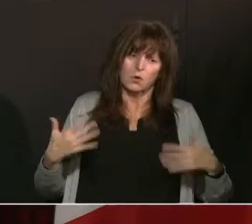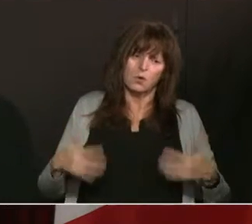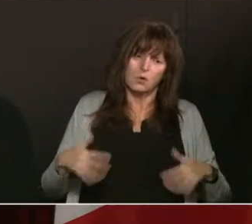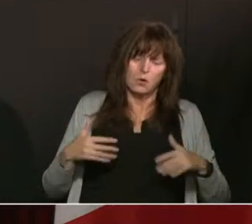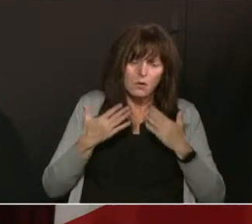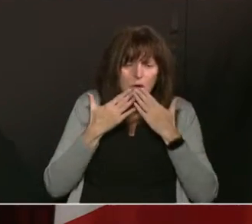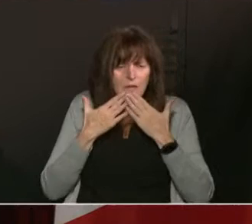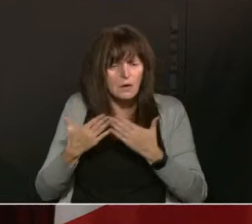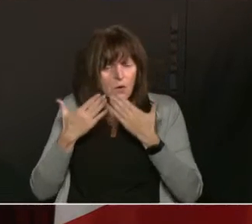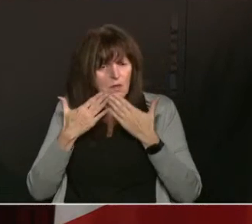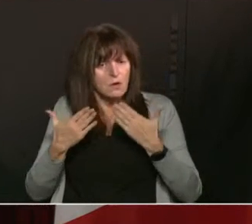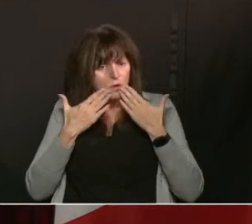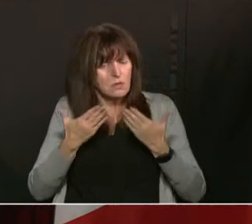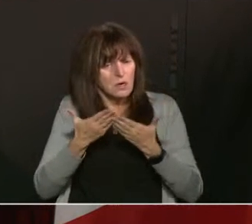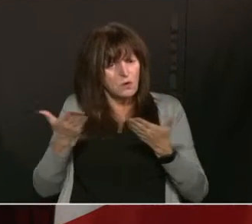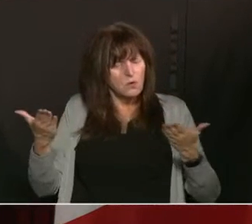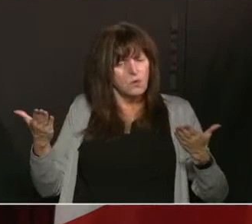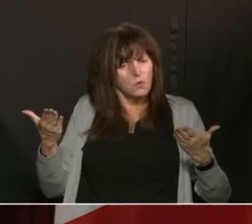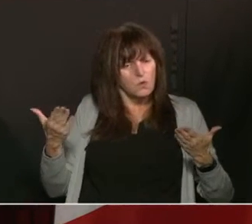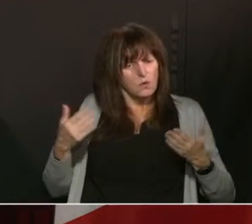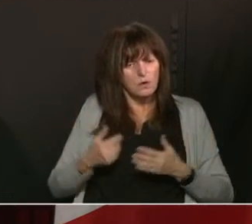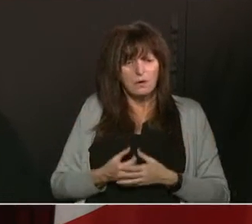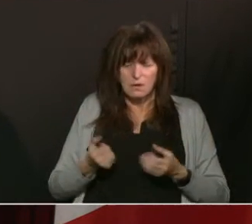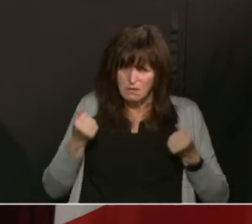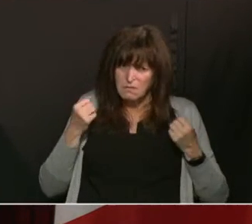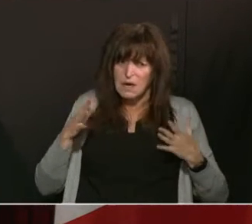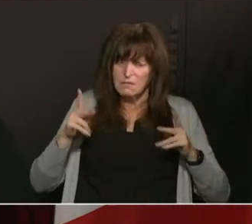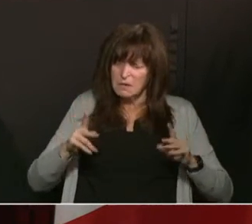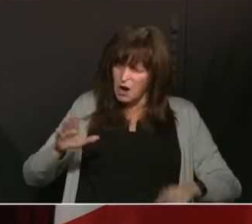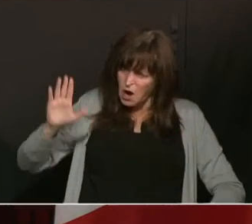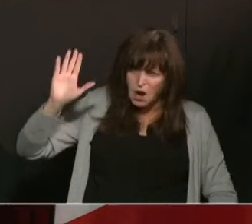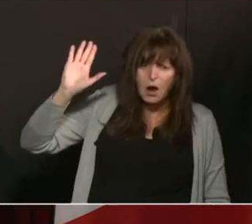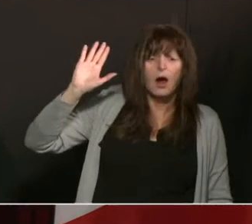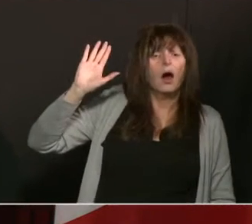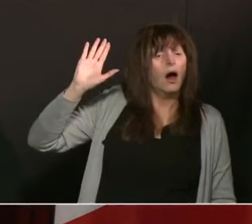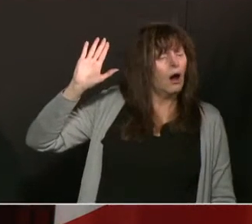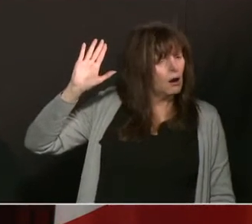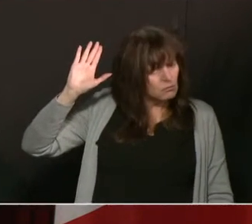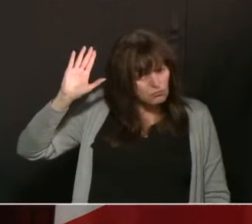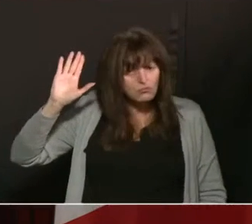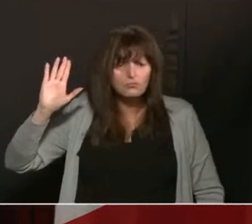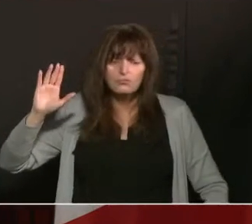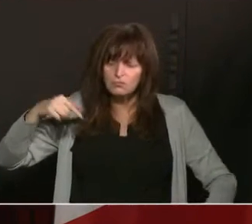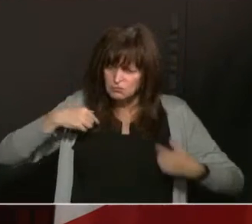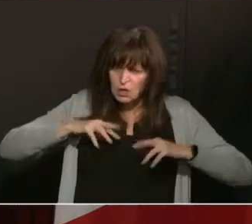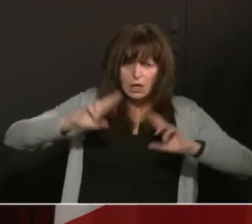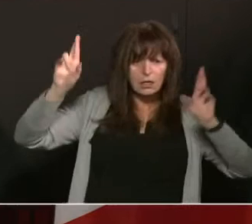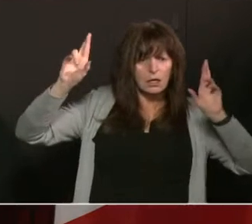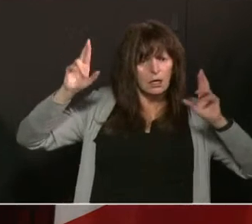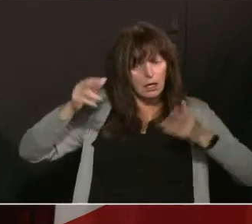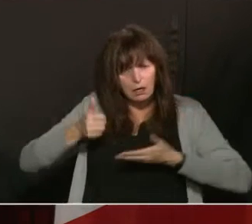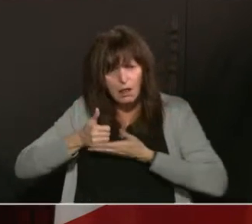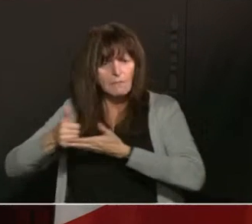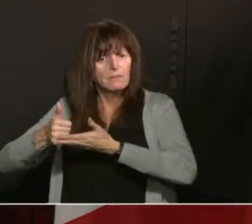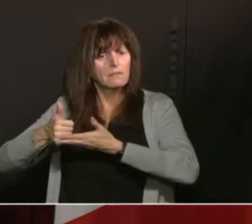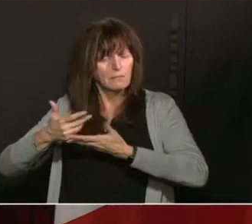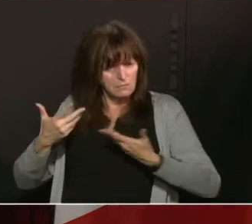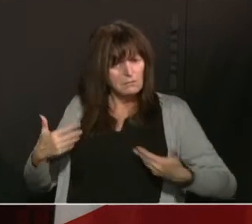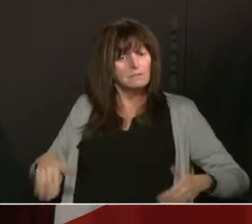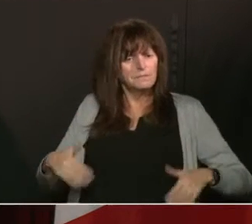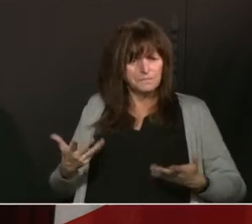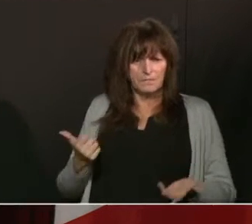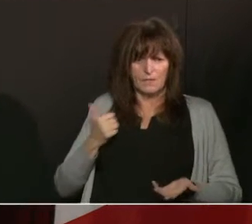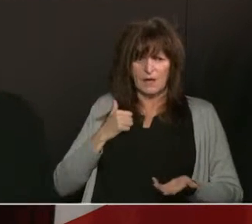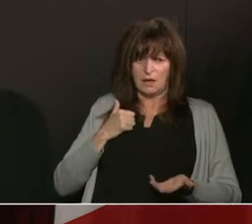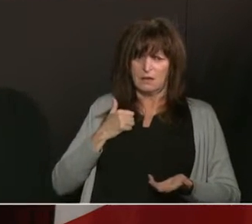workers that are coming forward to, in this effort to best protect Ontarians. And we're our leader in Canada.